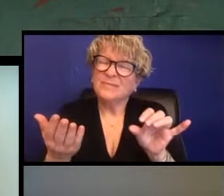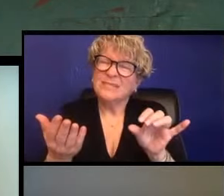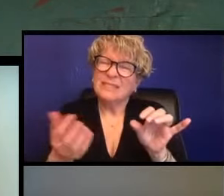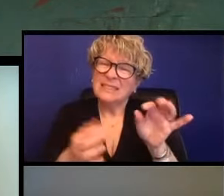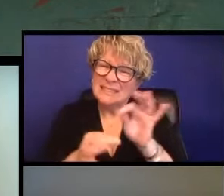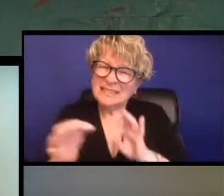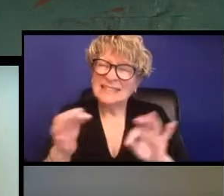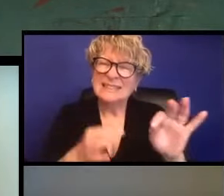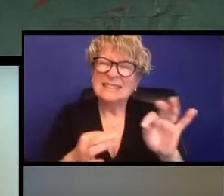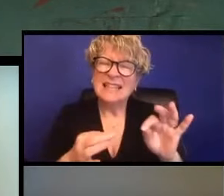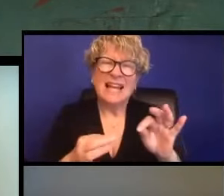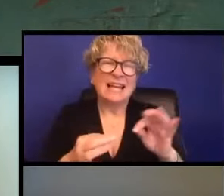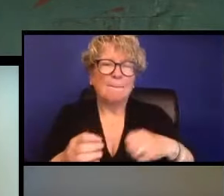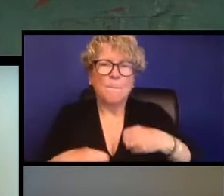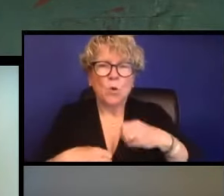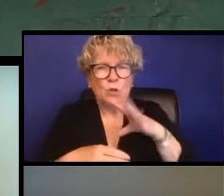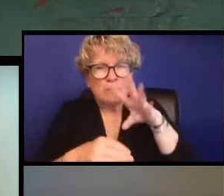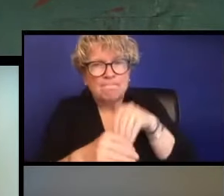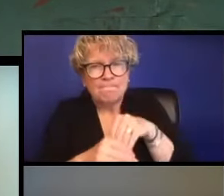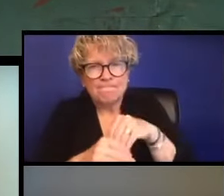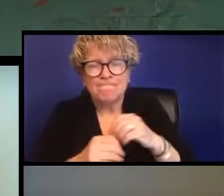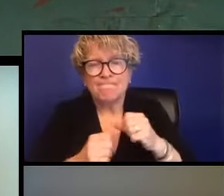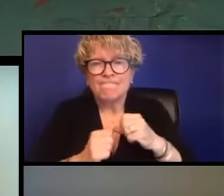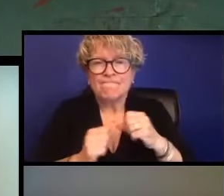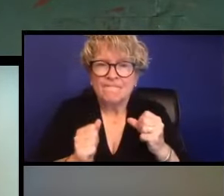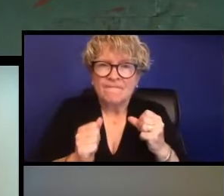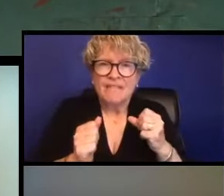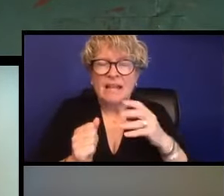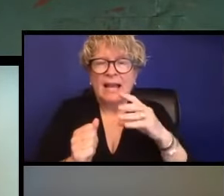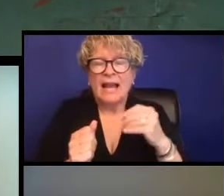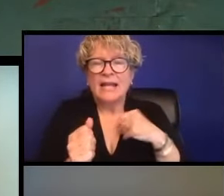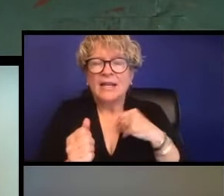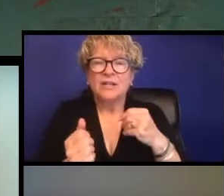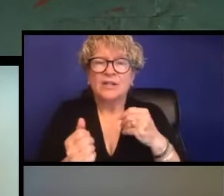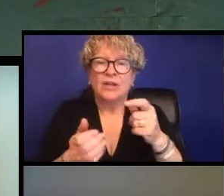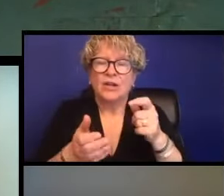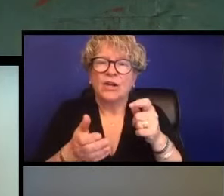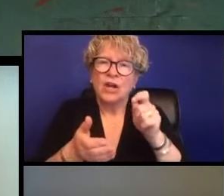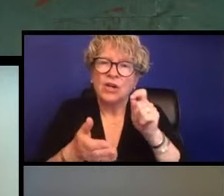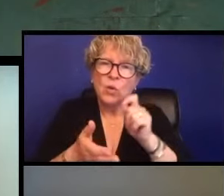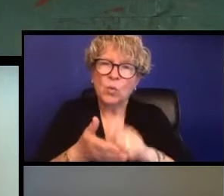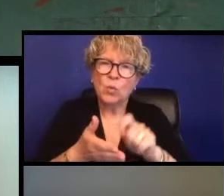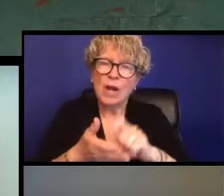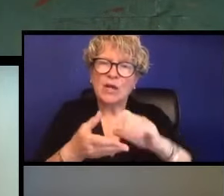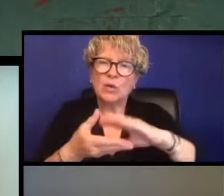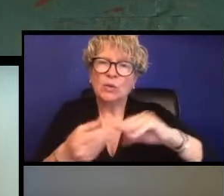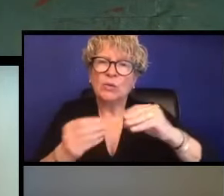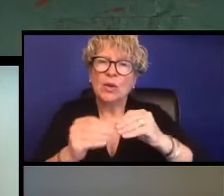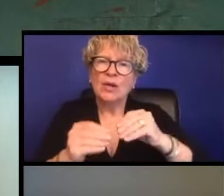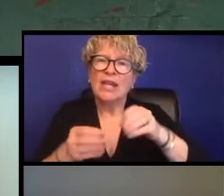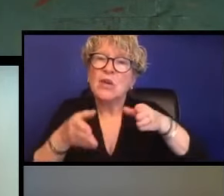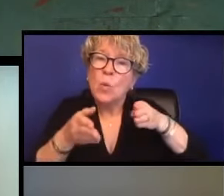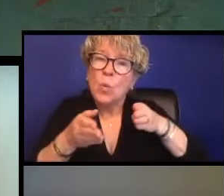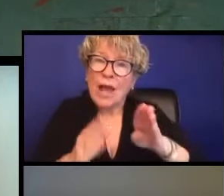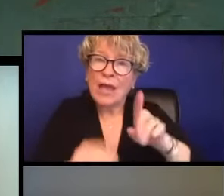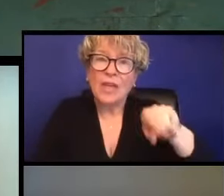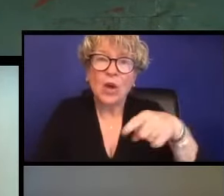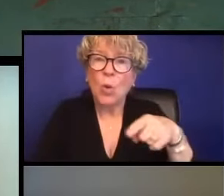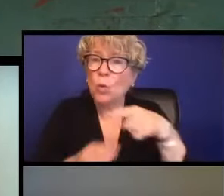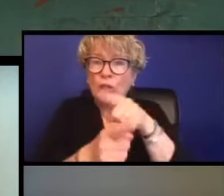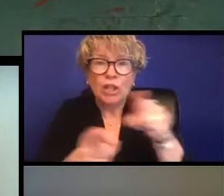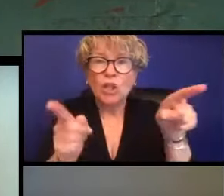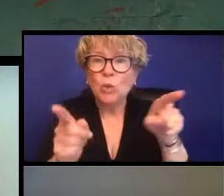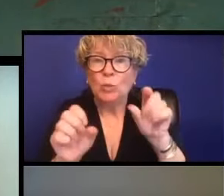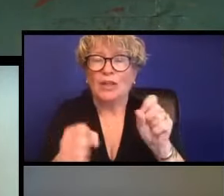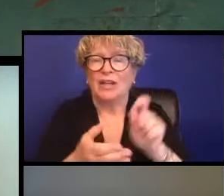things and write not only the story only you could write, write it in the way that only you could write. And that might be a time